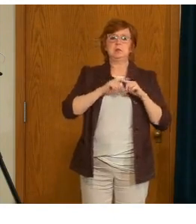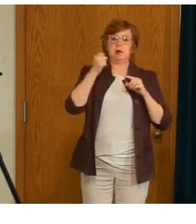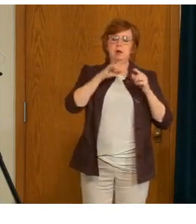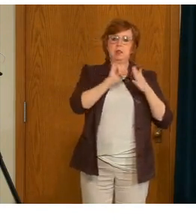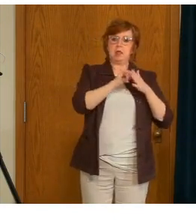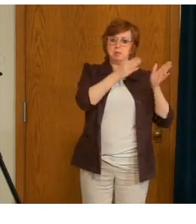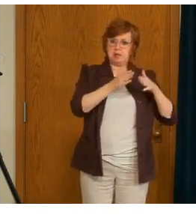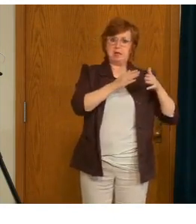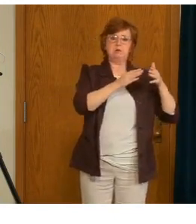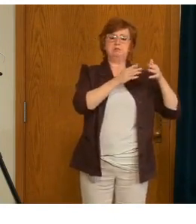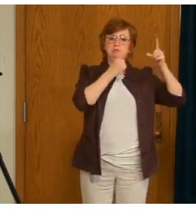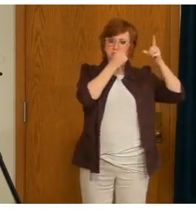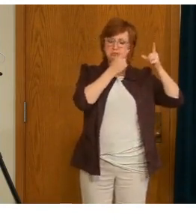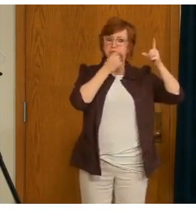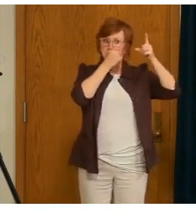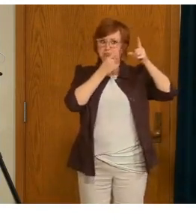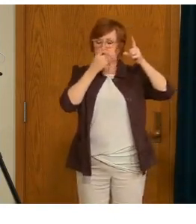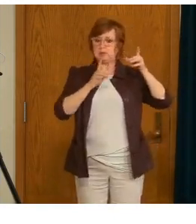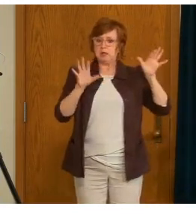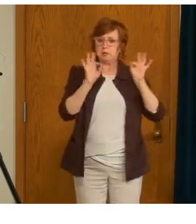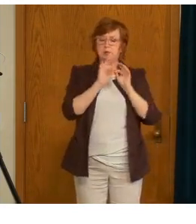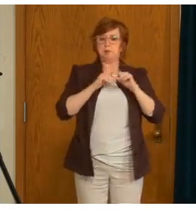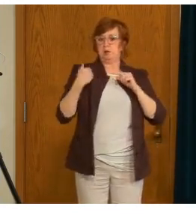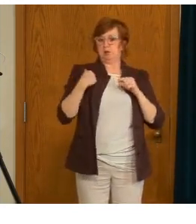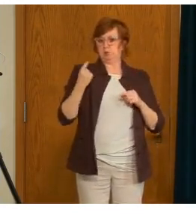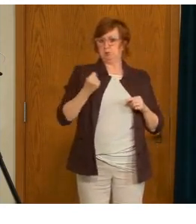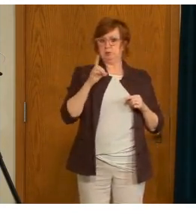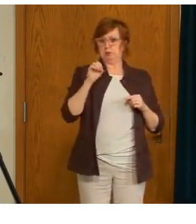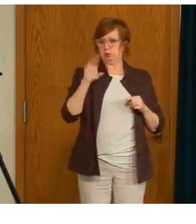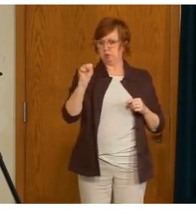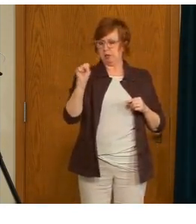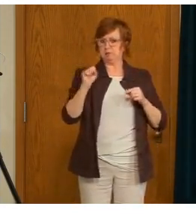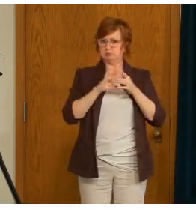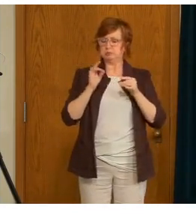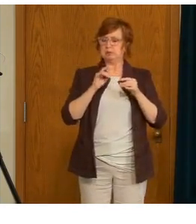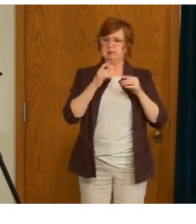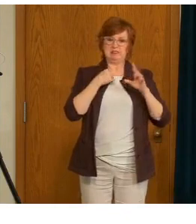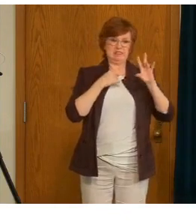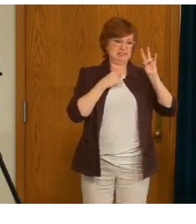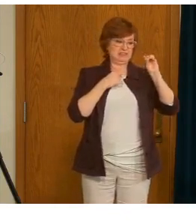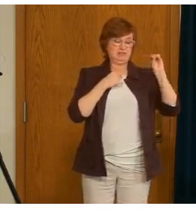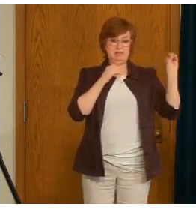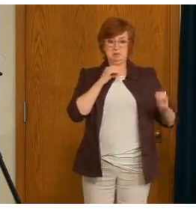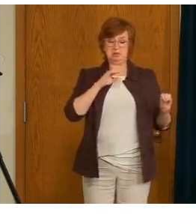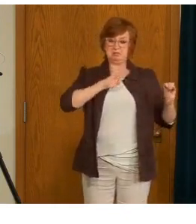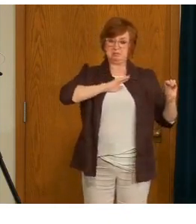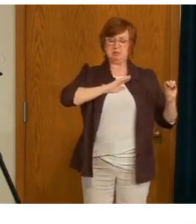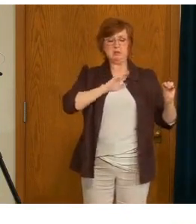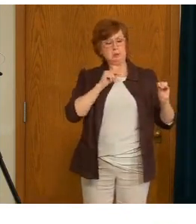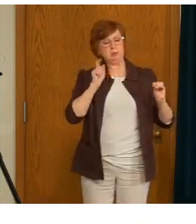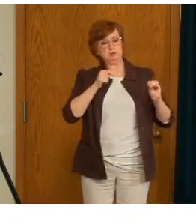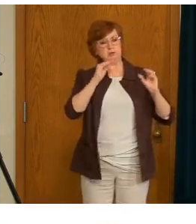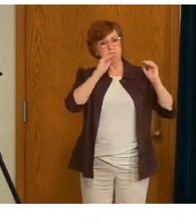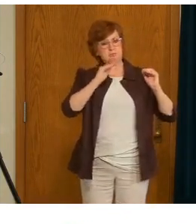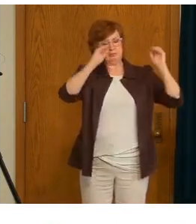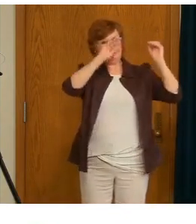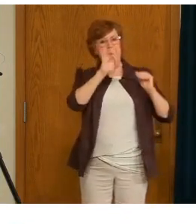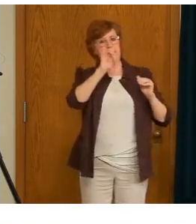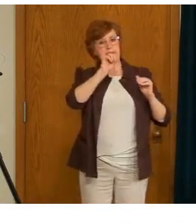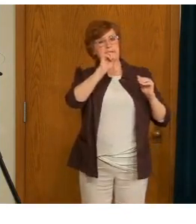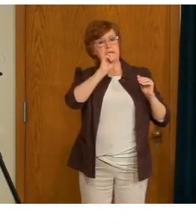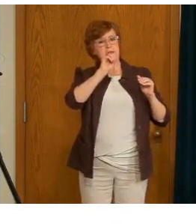going and get our uptake numbers even higher, hopefully into the 80s, like the uptake has been within our